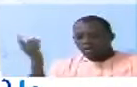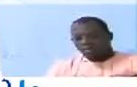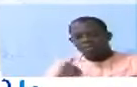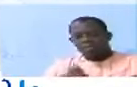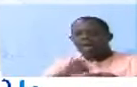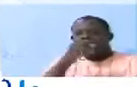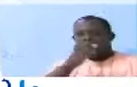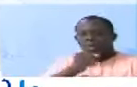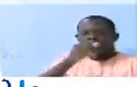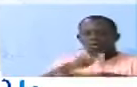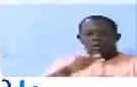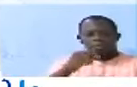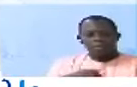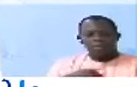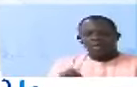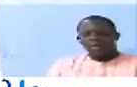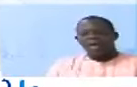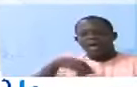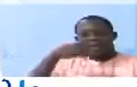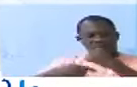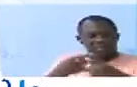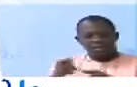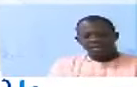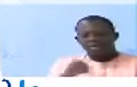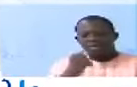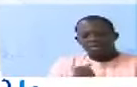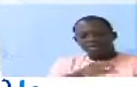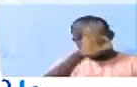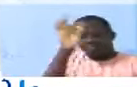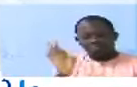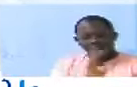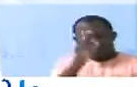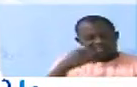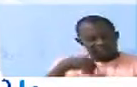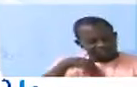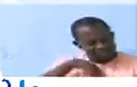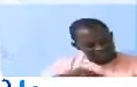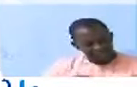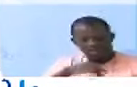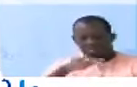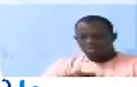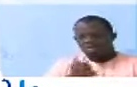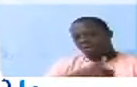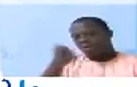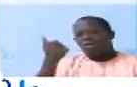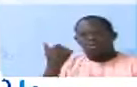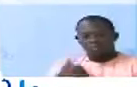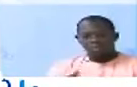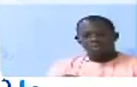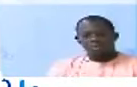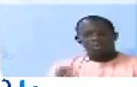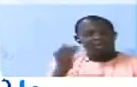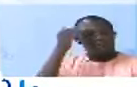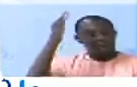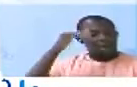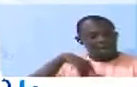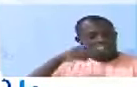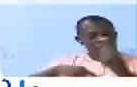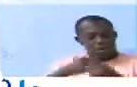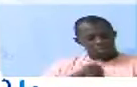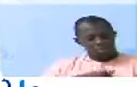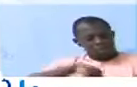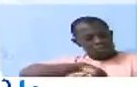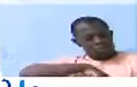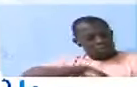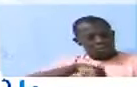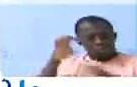fact, I felt very sad for some of them. In fact, I nearly forgot about my own problem.